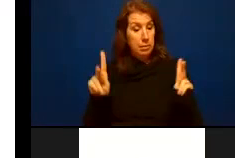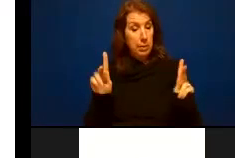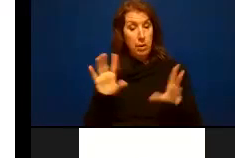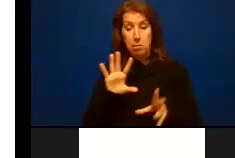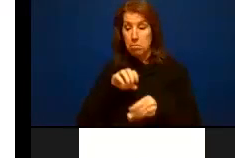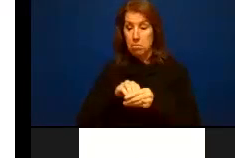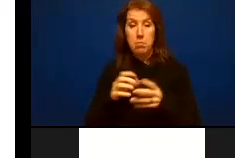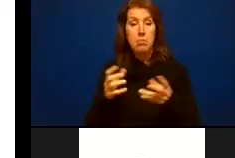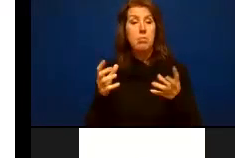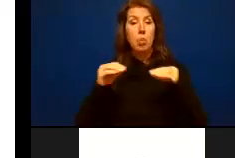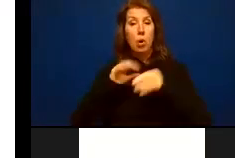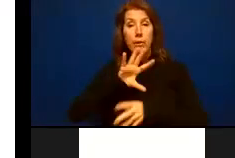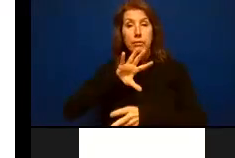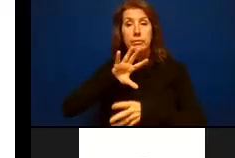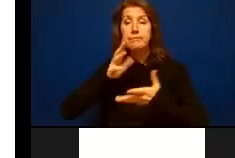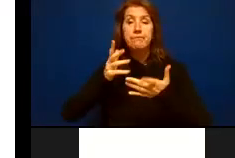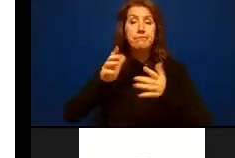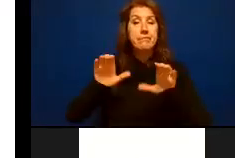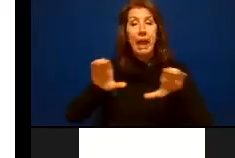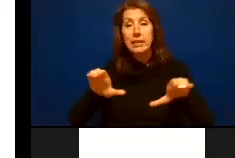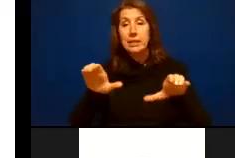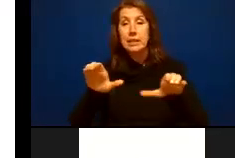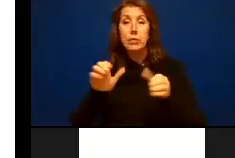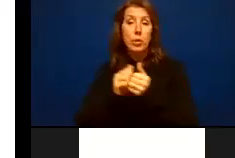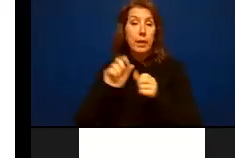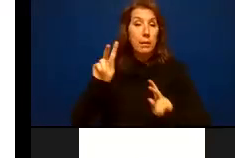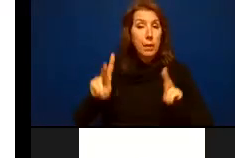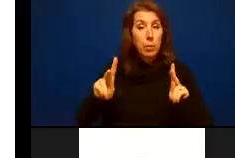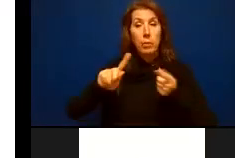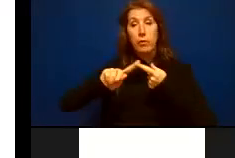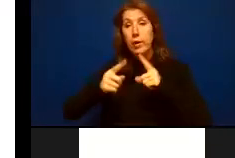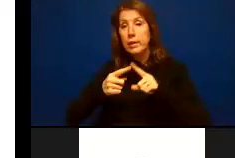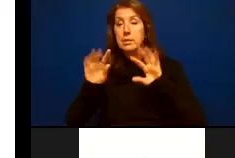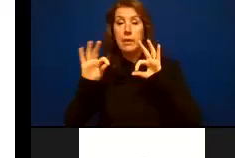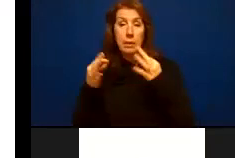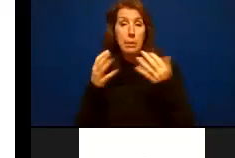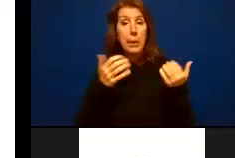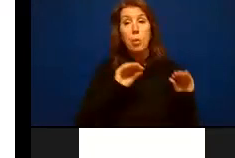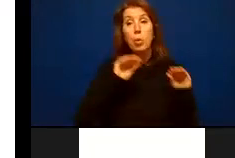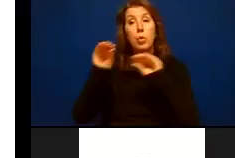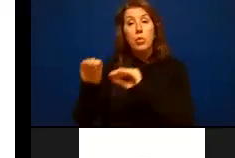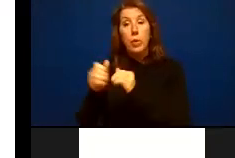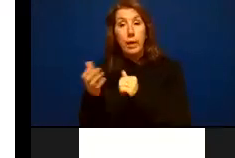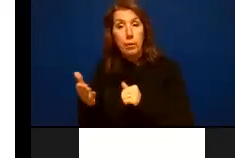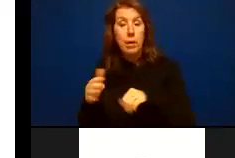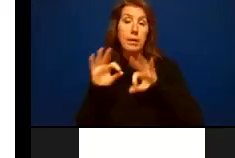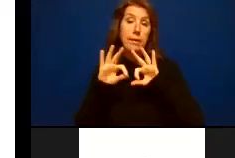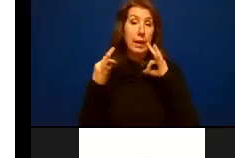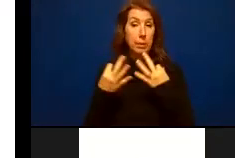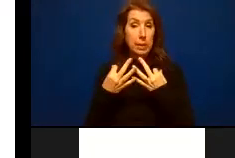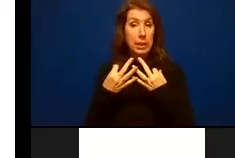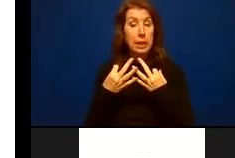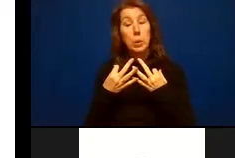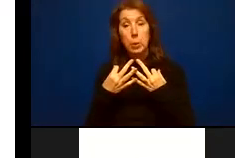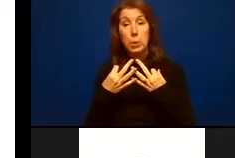in exploring with folks, friends, and family, whether they might move in with them. Obviously, family can be very